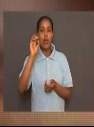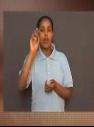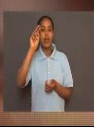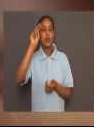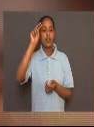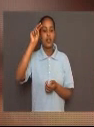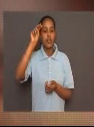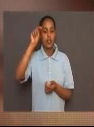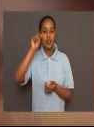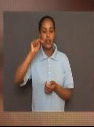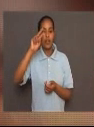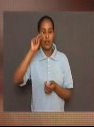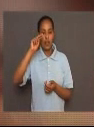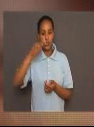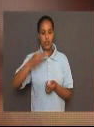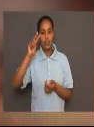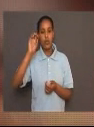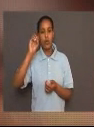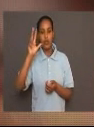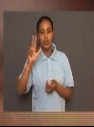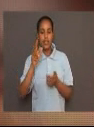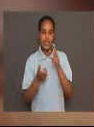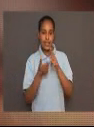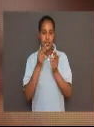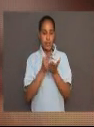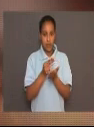acid solution into a third beaker.